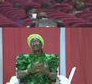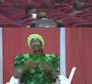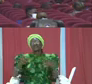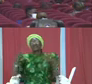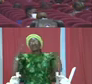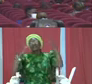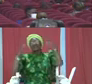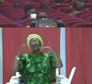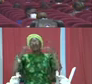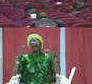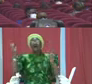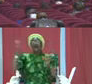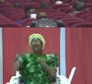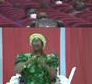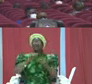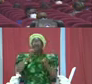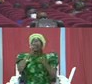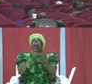finally,